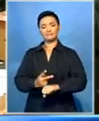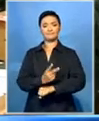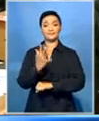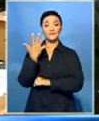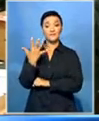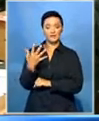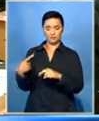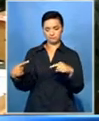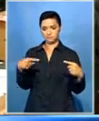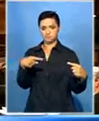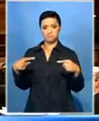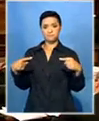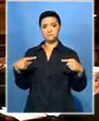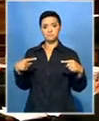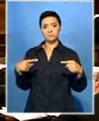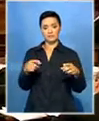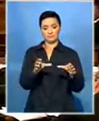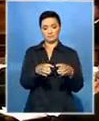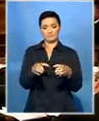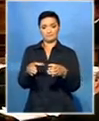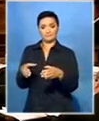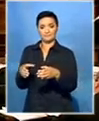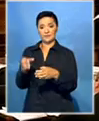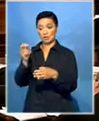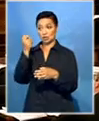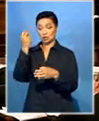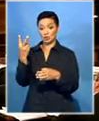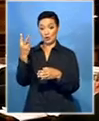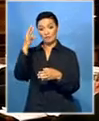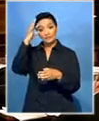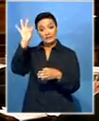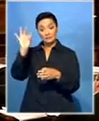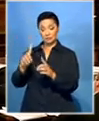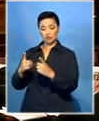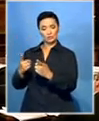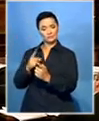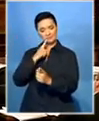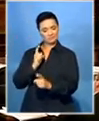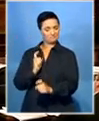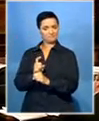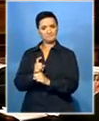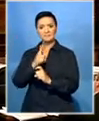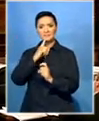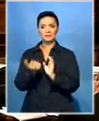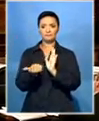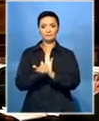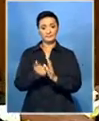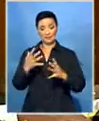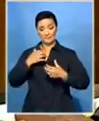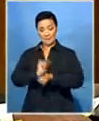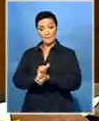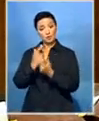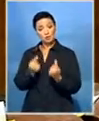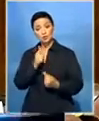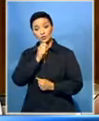Submissions came from 18 parties, including 12 from government, which is adamant the arrest warrant was not enforceable.